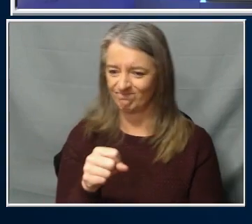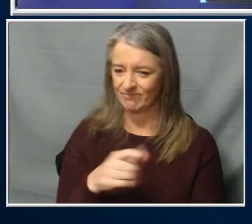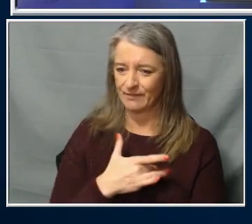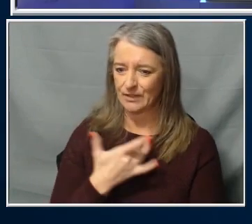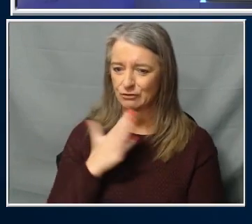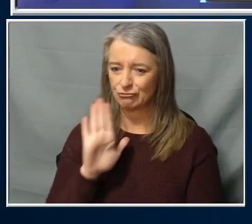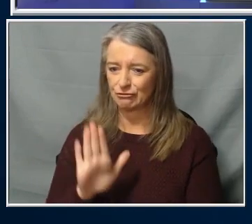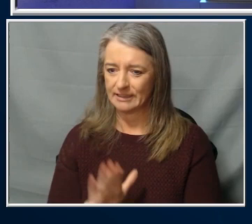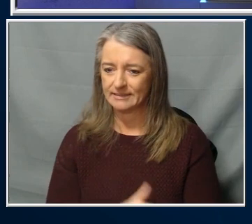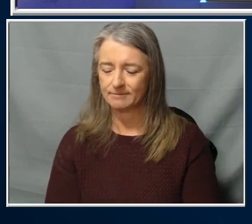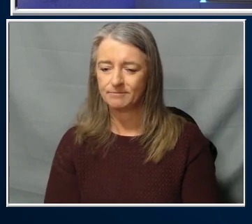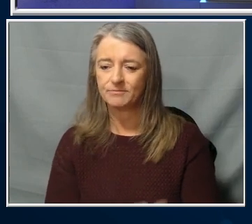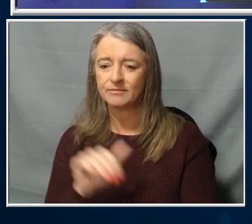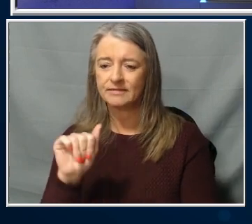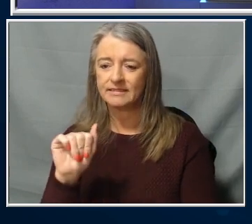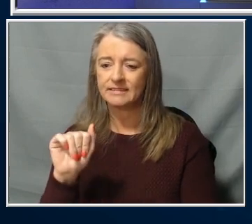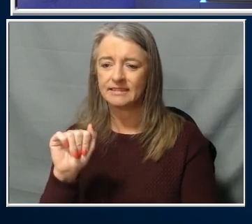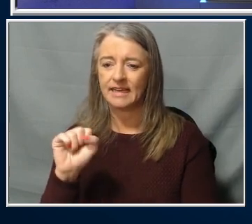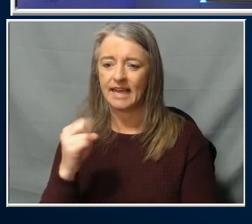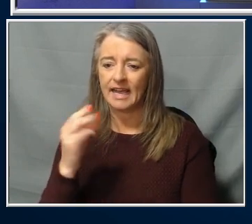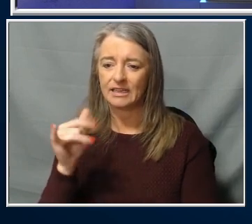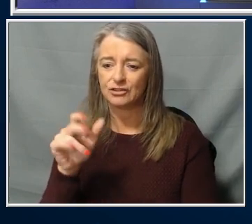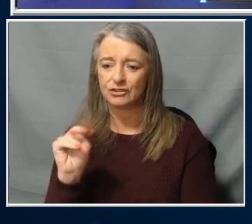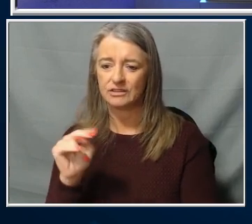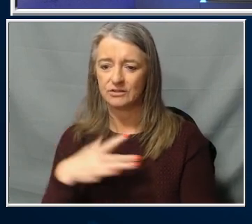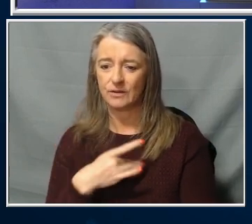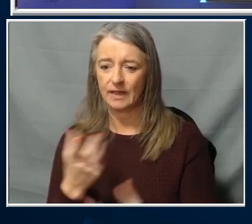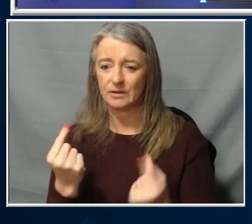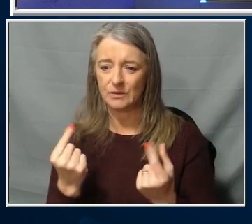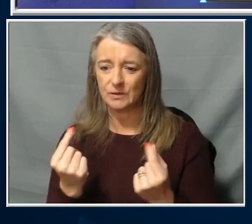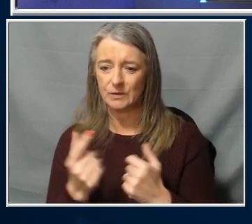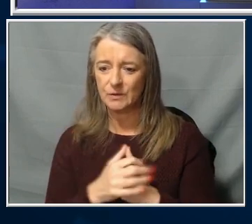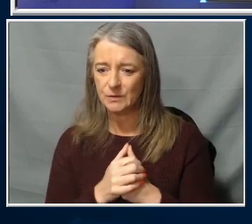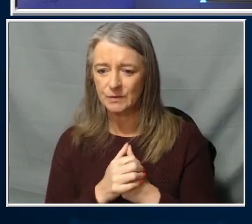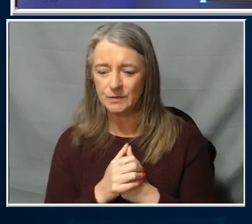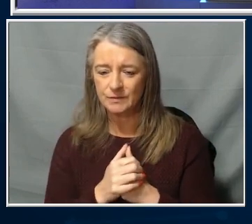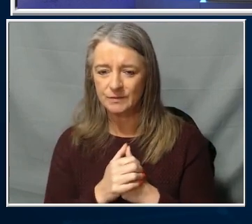All right, Ashlyn, you're up. So what do you like to do? Tell us all about it.